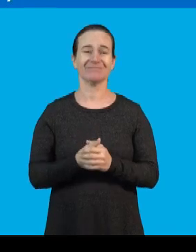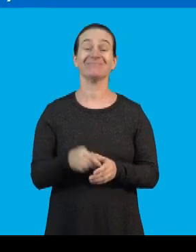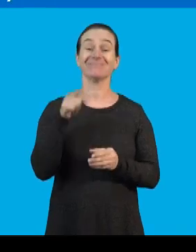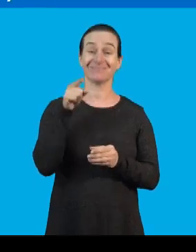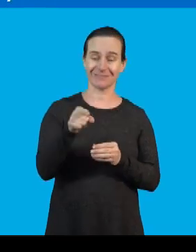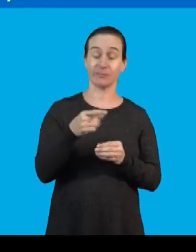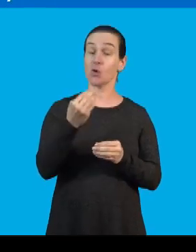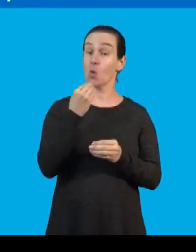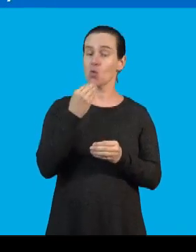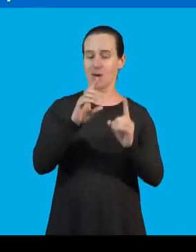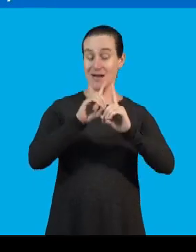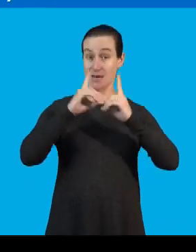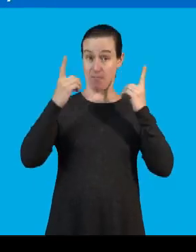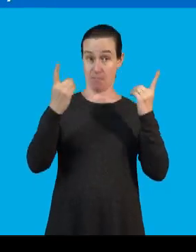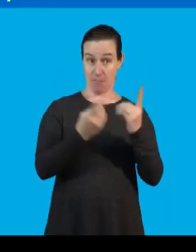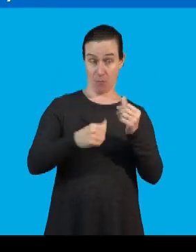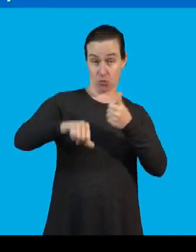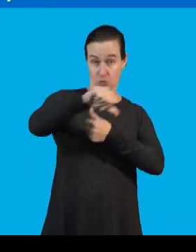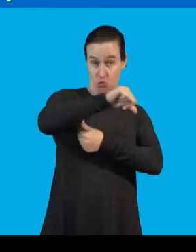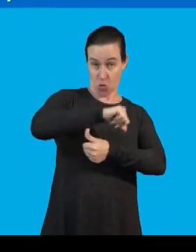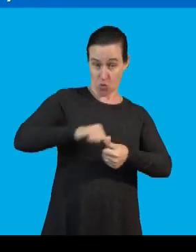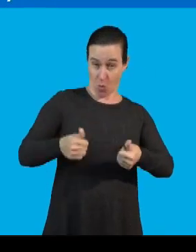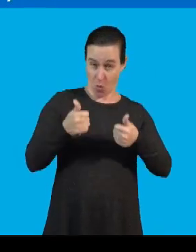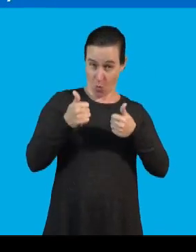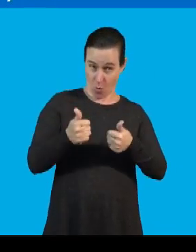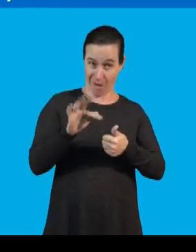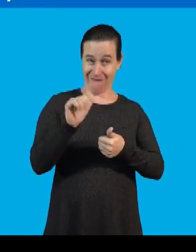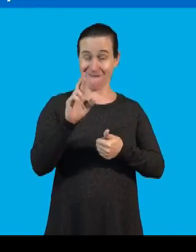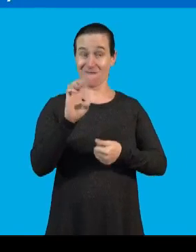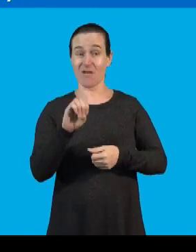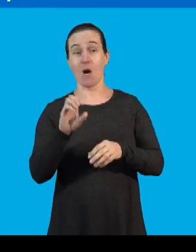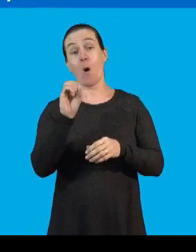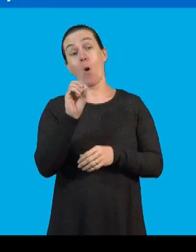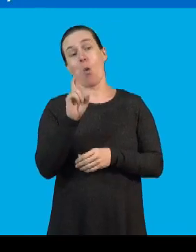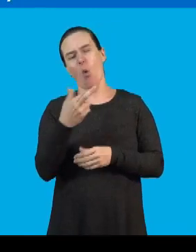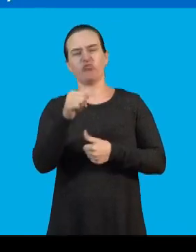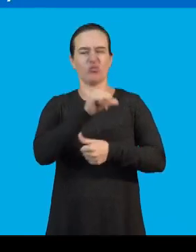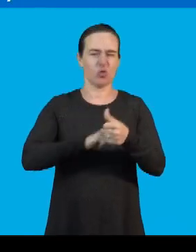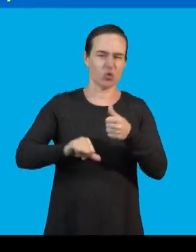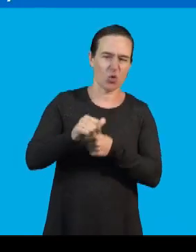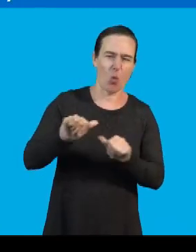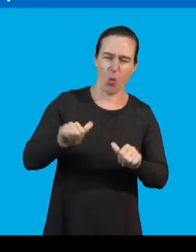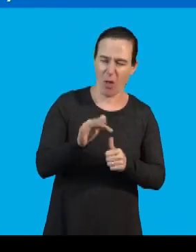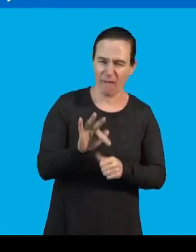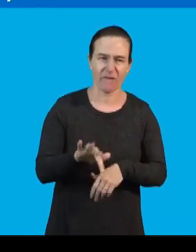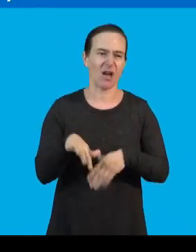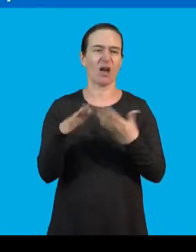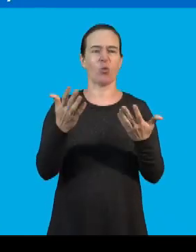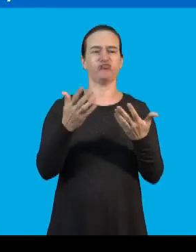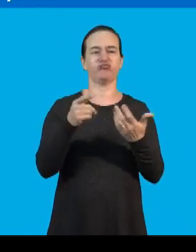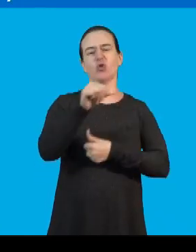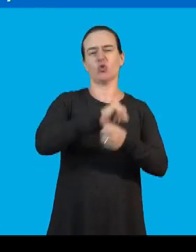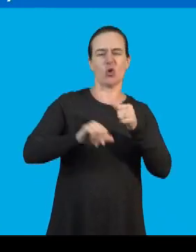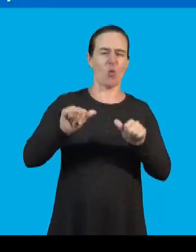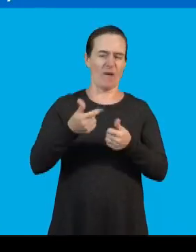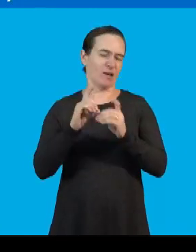they're giving you? Okay, so let's look at our response quickly. The Department of Social Welfare, or the